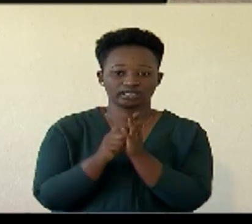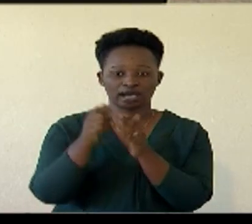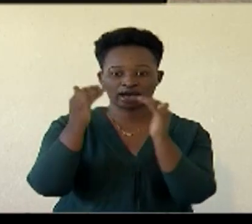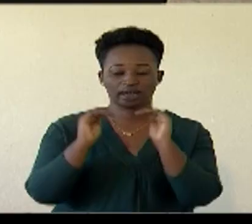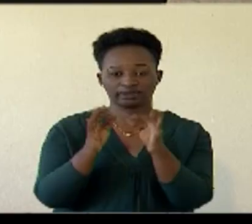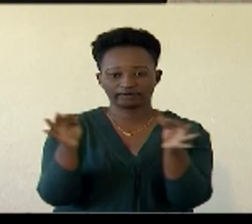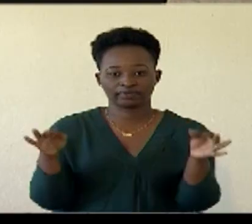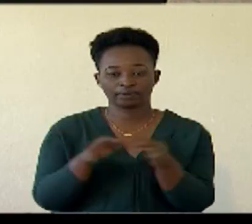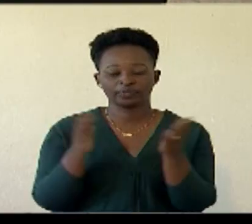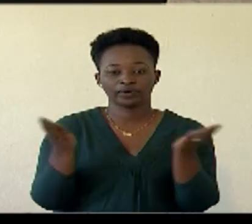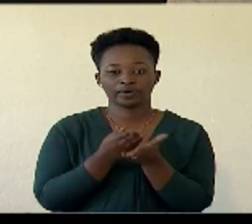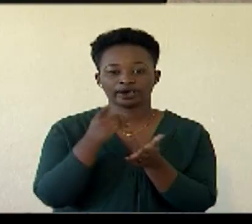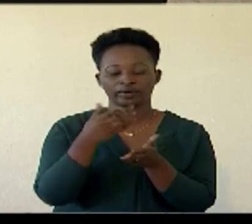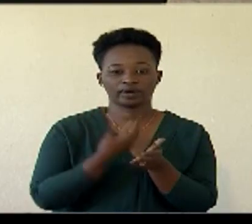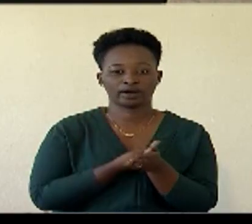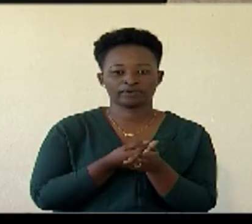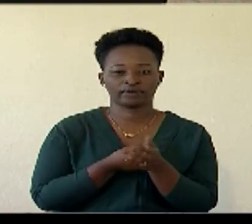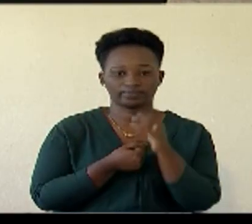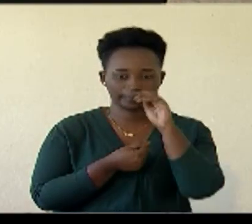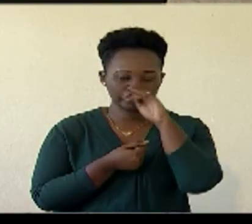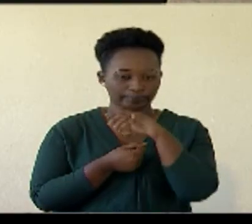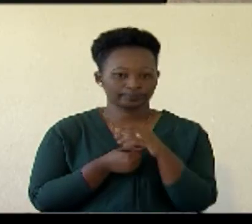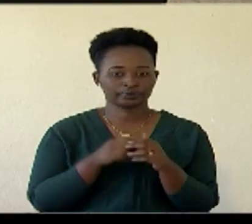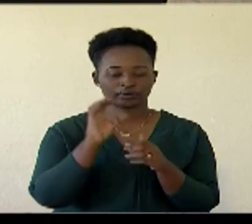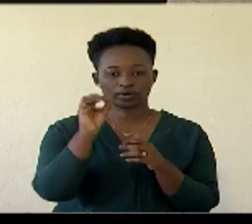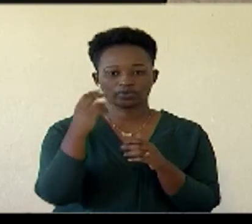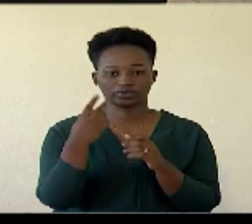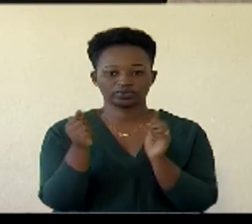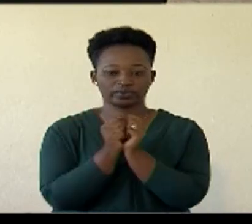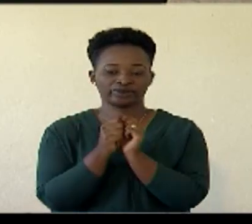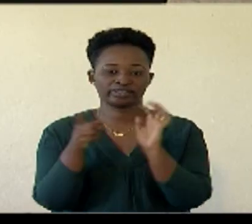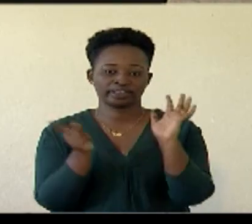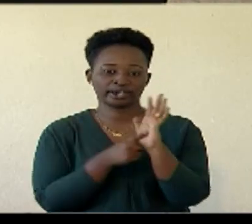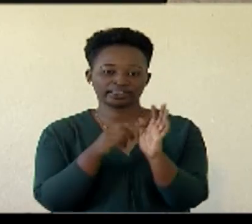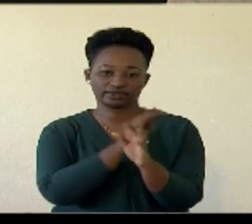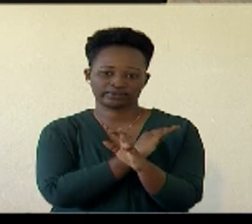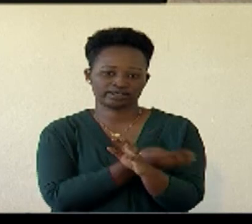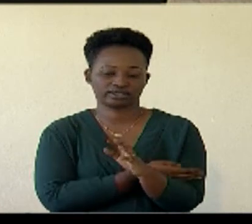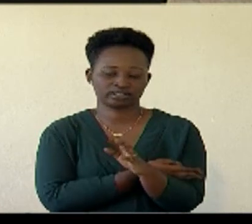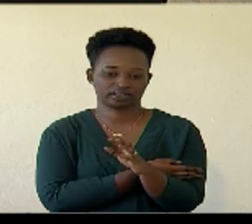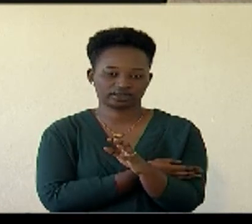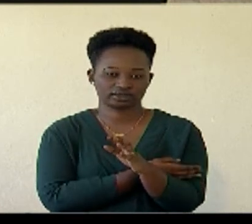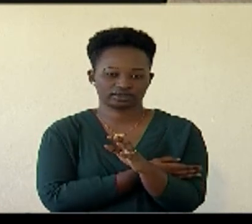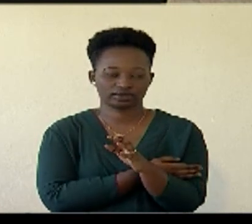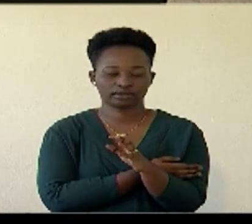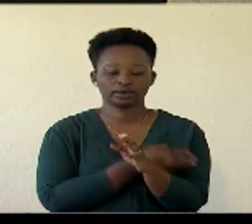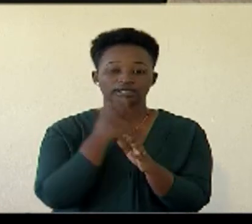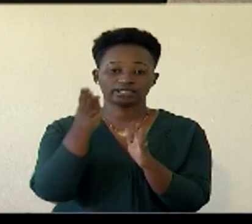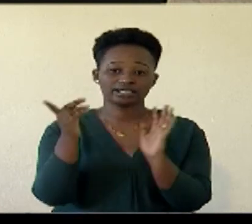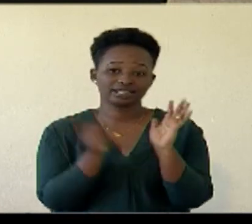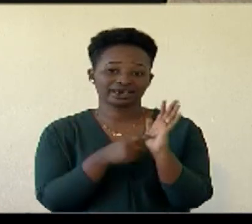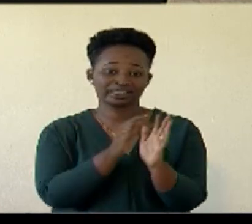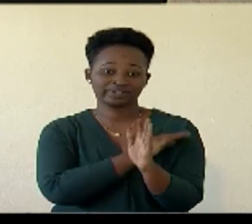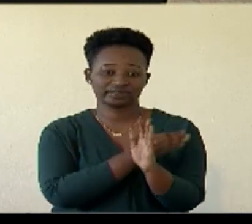where you have the oxygen here with the negative charge. These are dotted arrows. So this negative